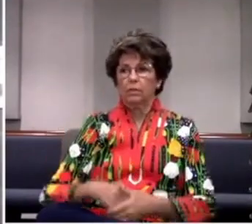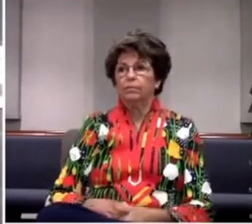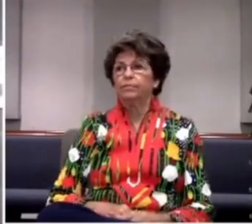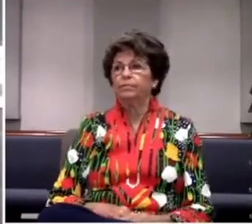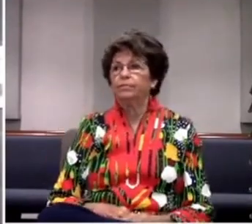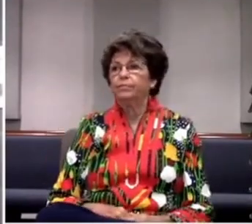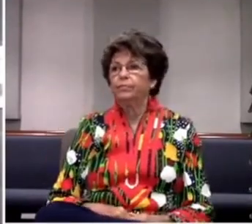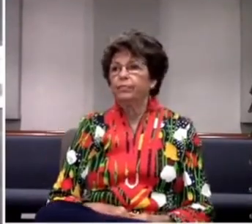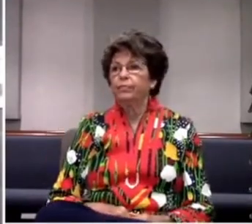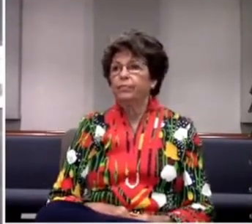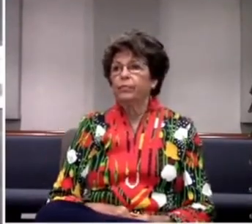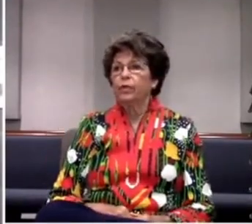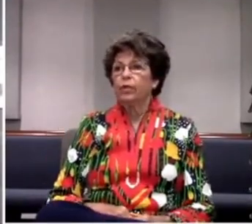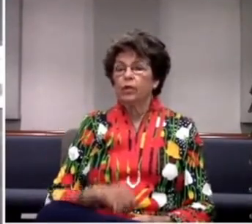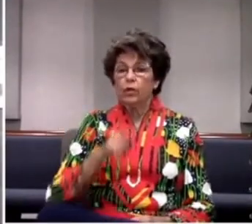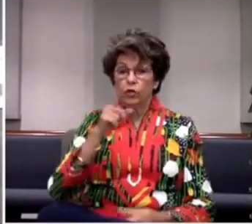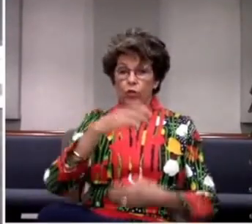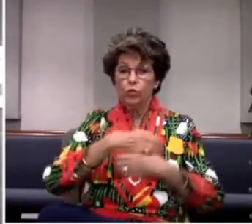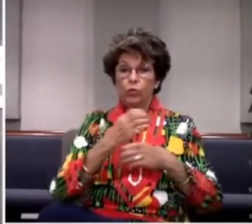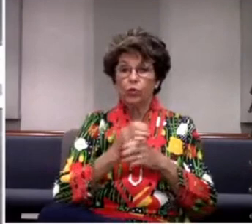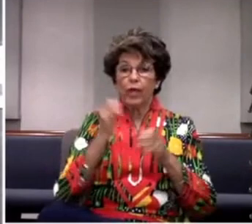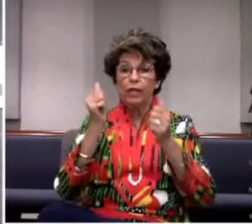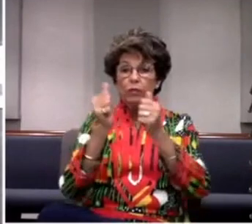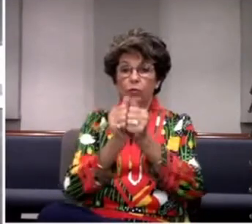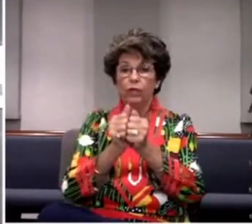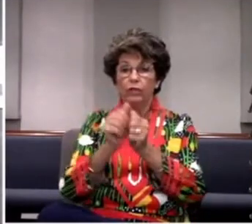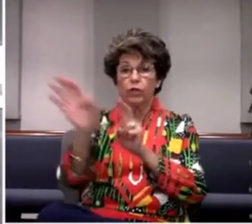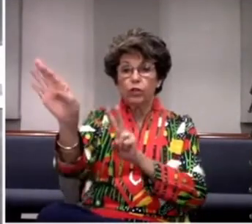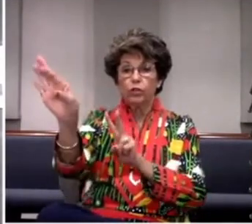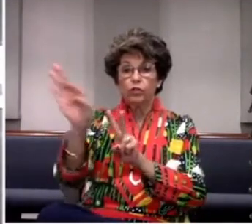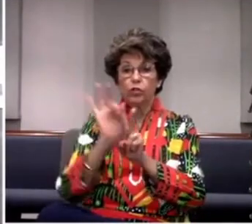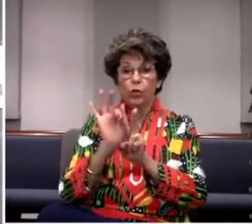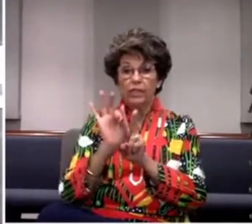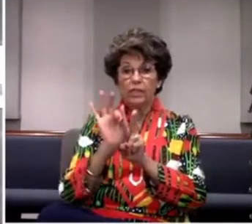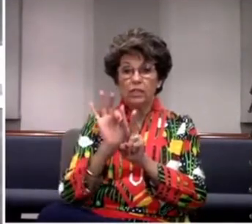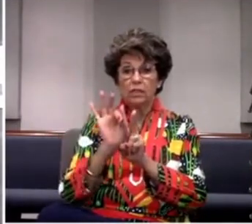But you were created with choice.